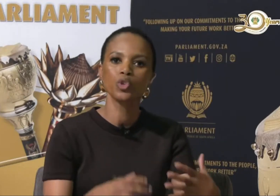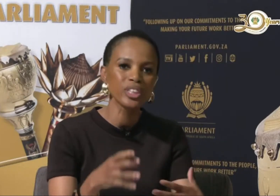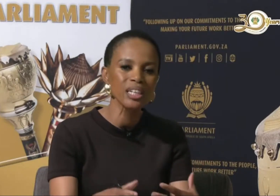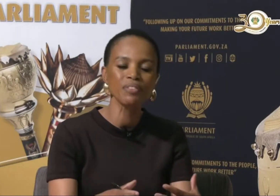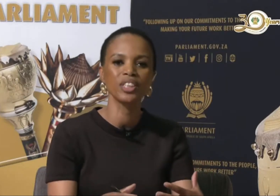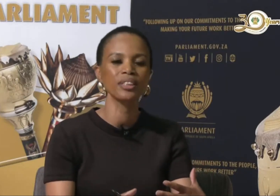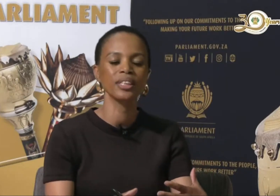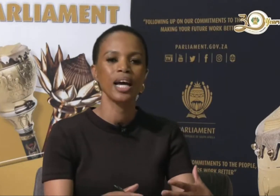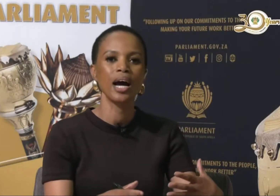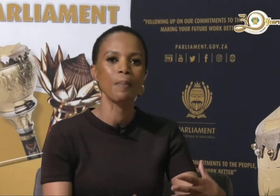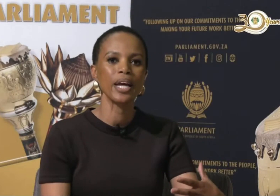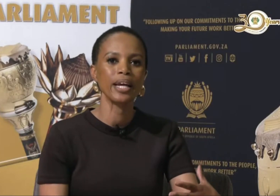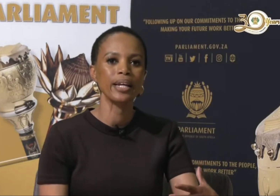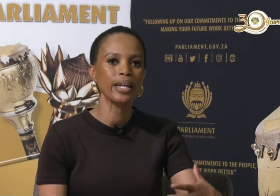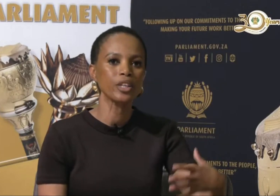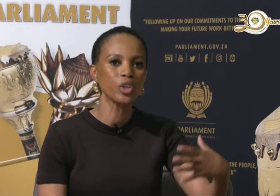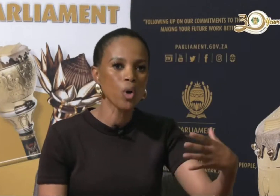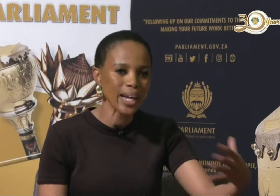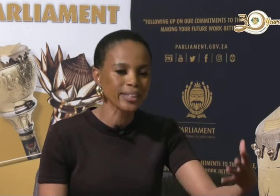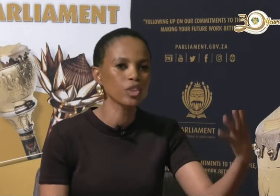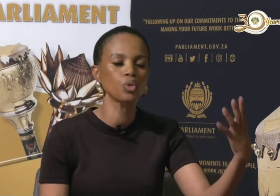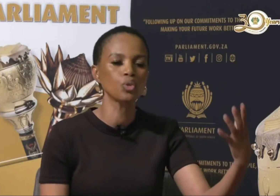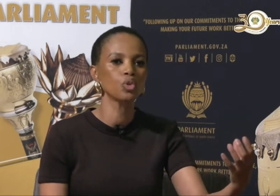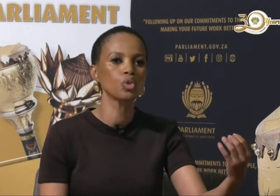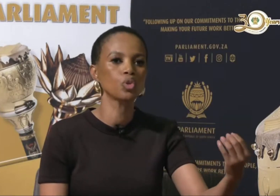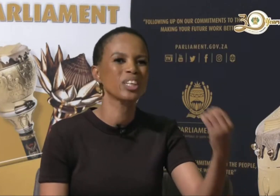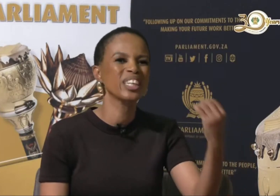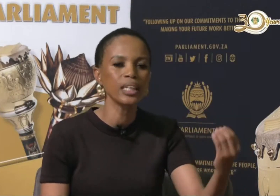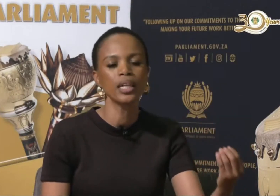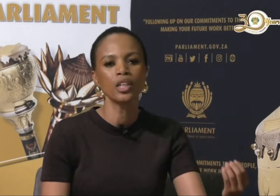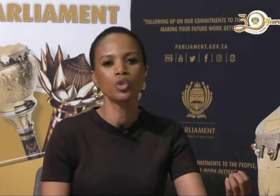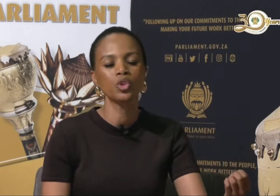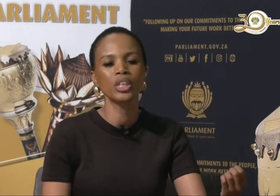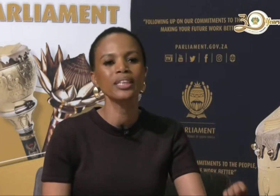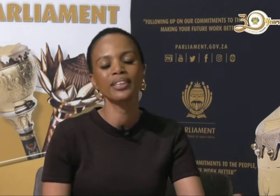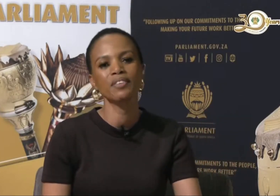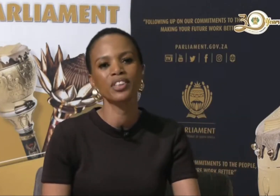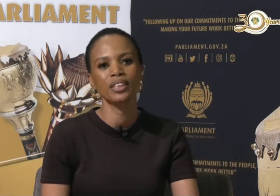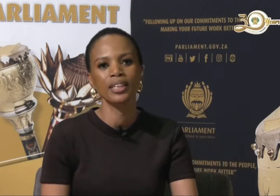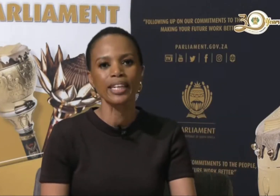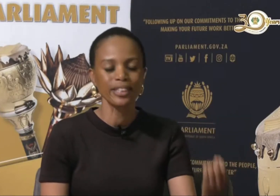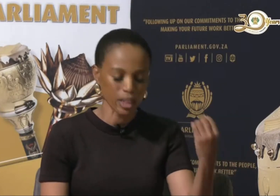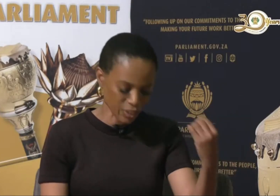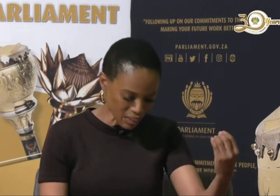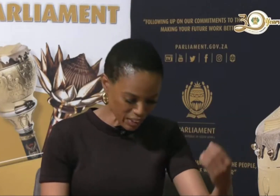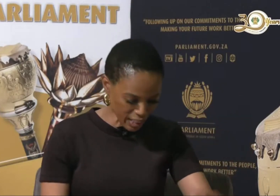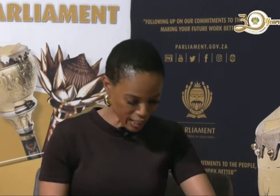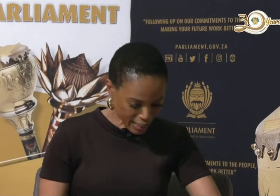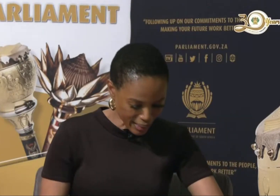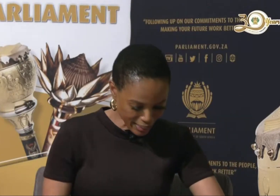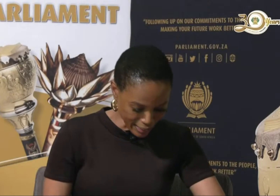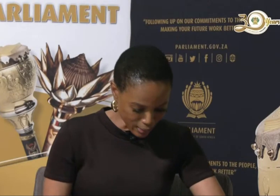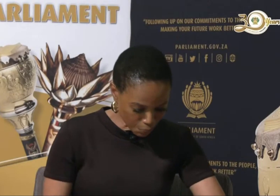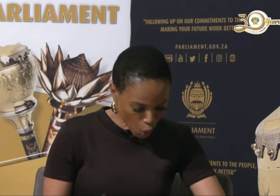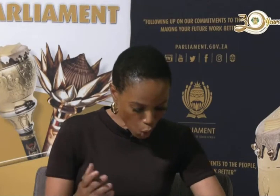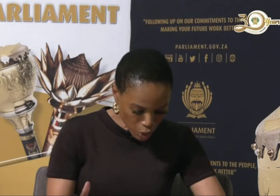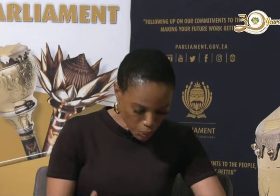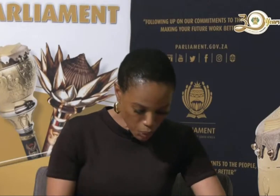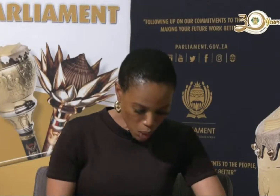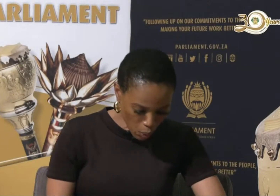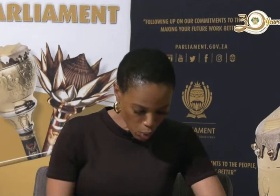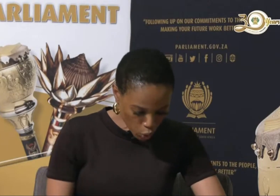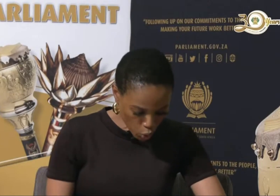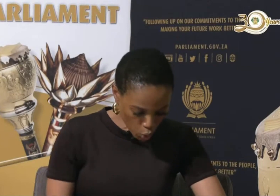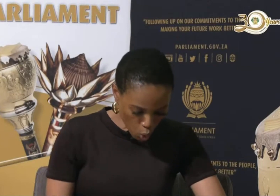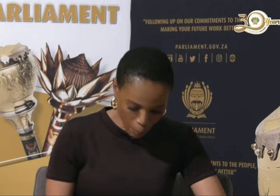social services, and access to key services, instead of servicing these debts. Honorable